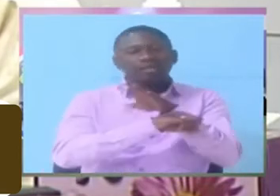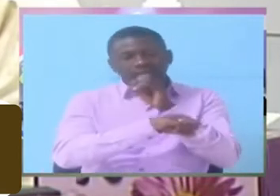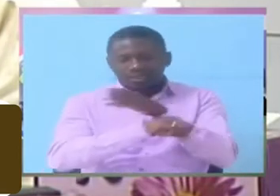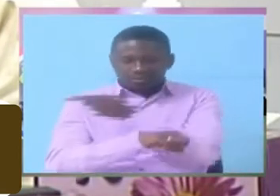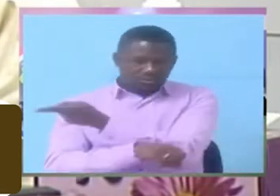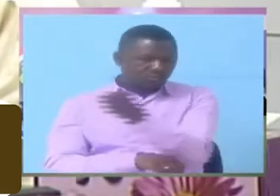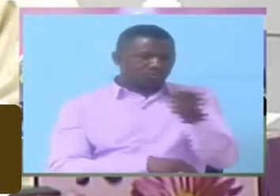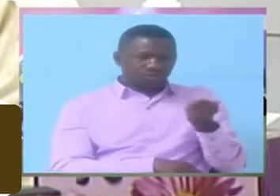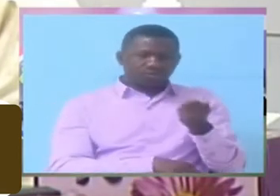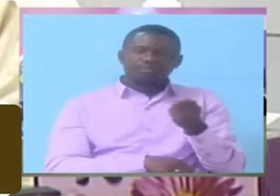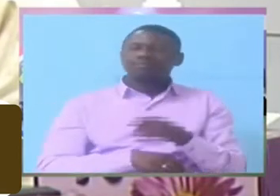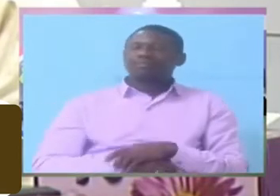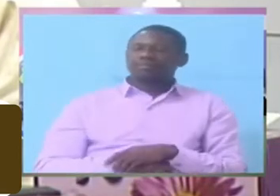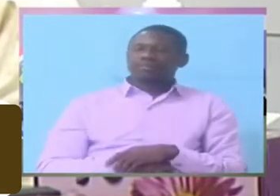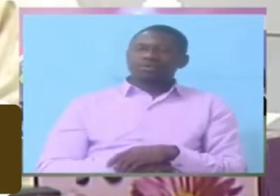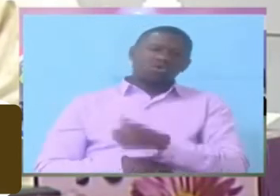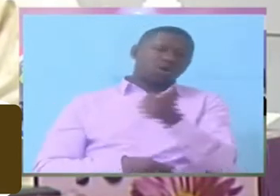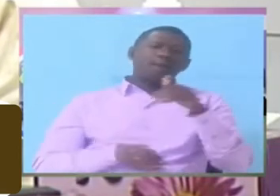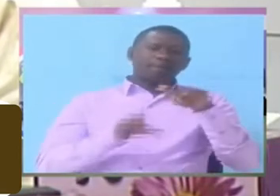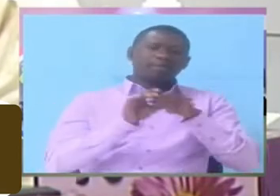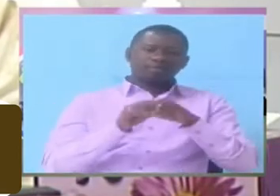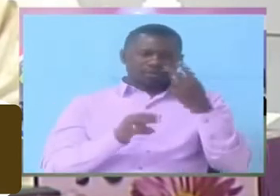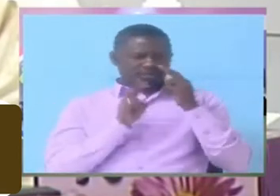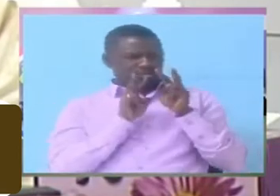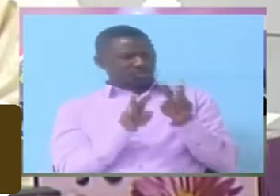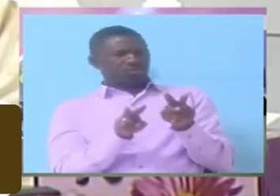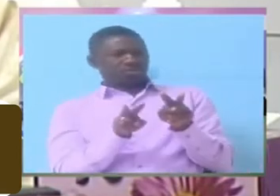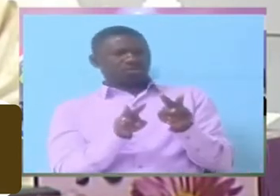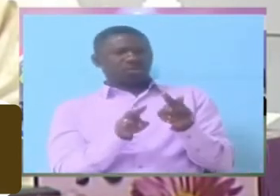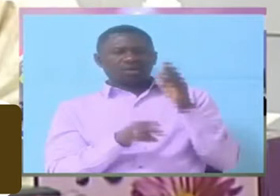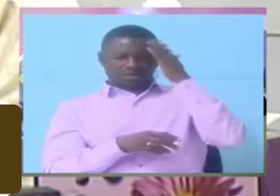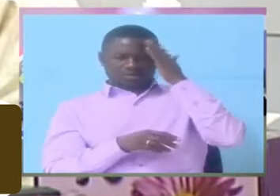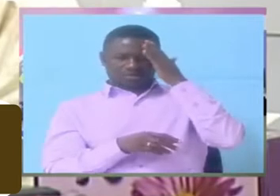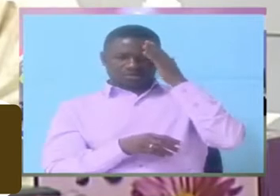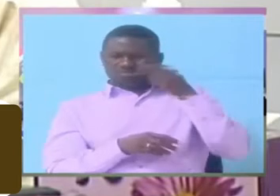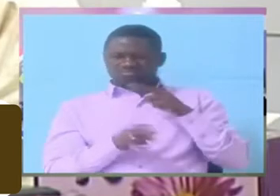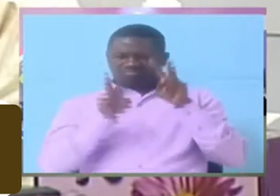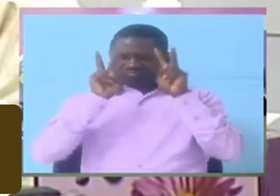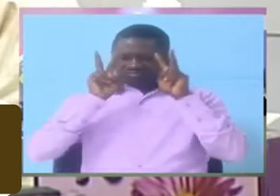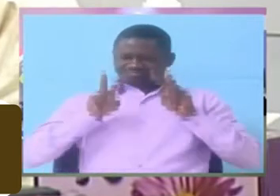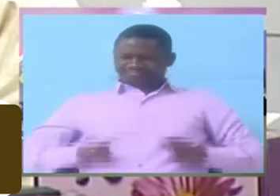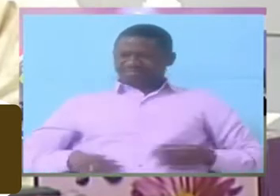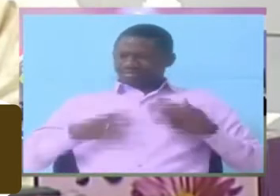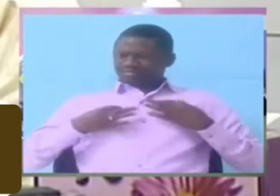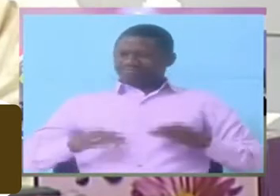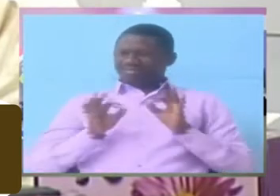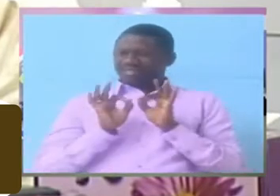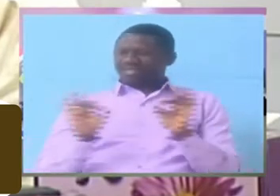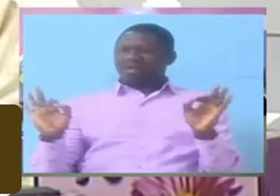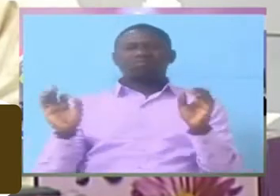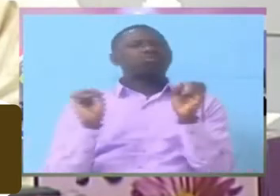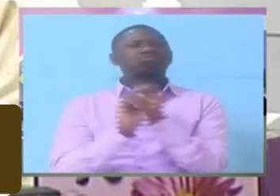I discovered. Dolube kono ntata tara ko. Are not decent. They will dolu man senaya.